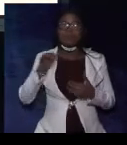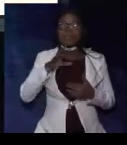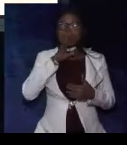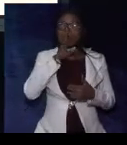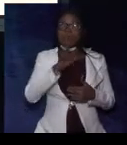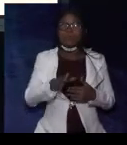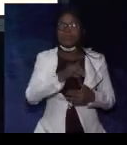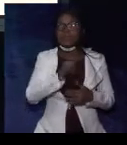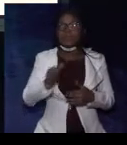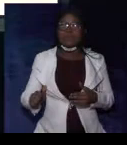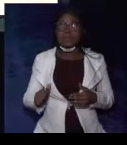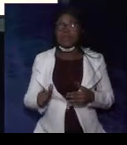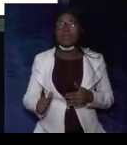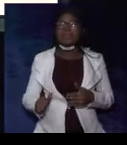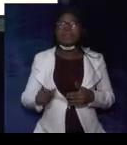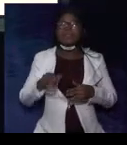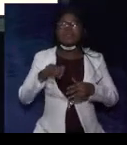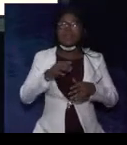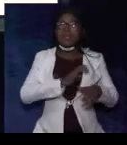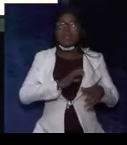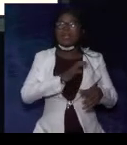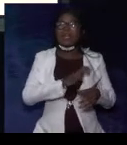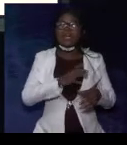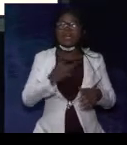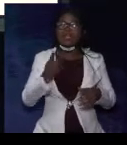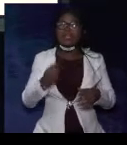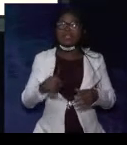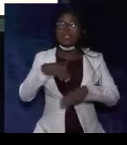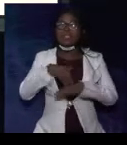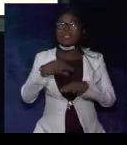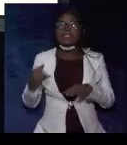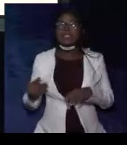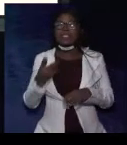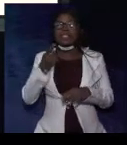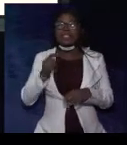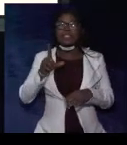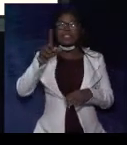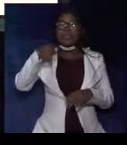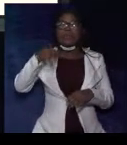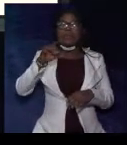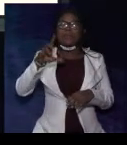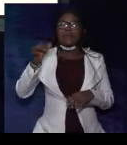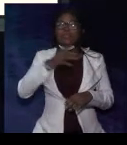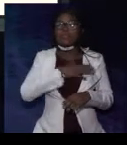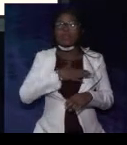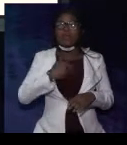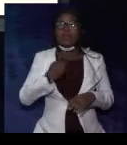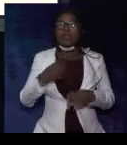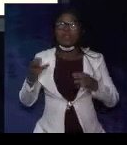setting, there must be a plot, the conflict, and the